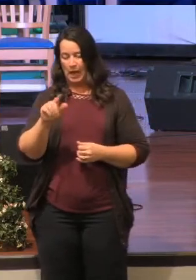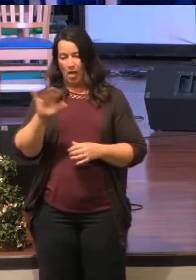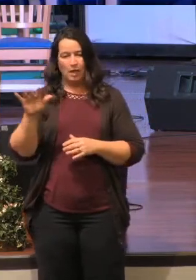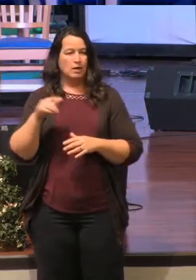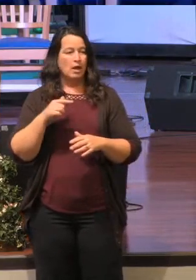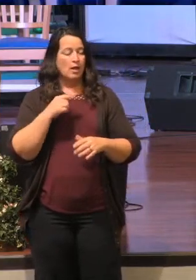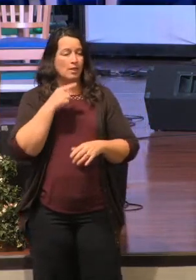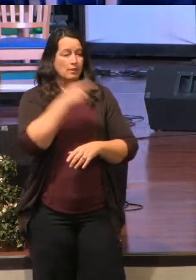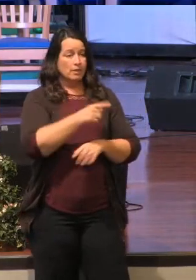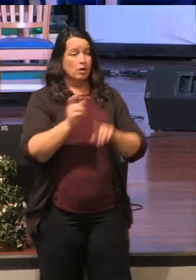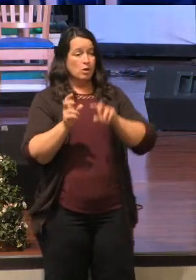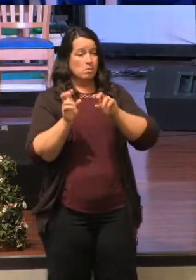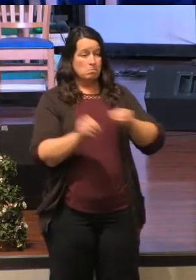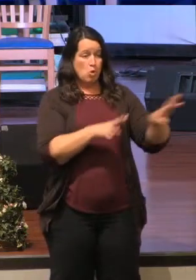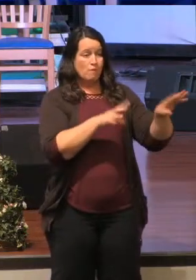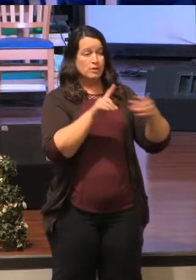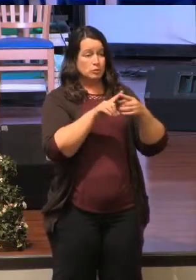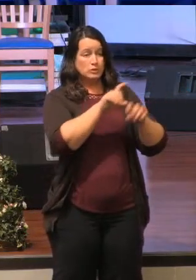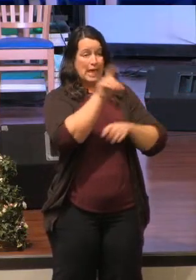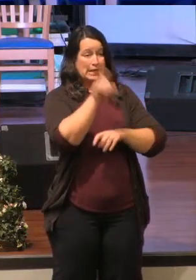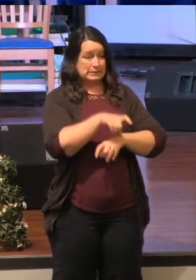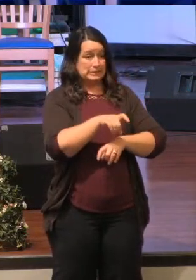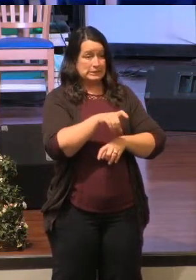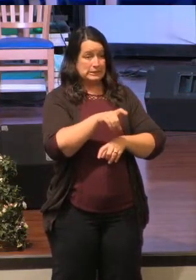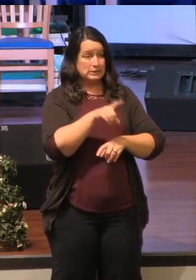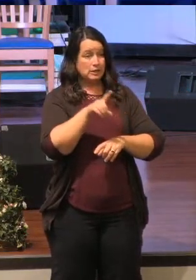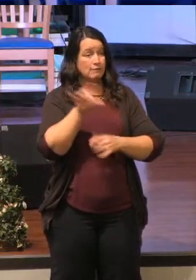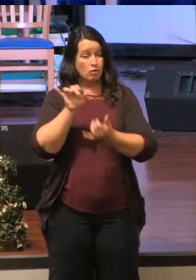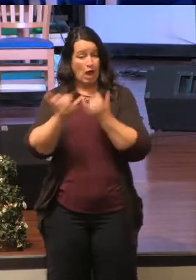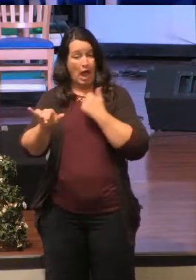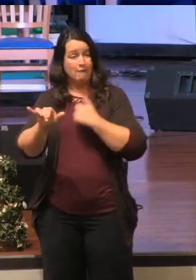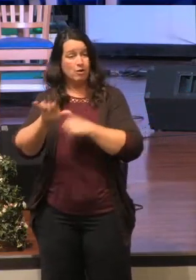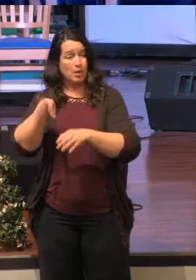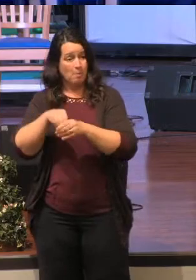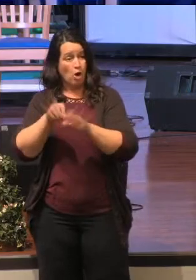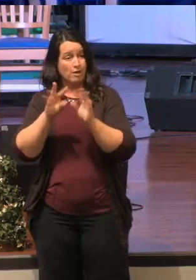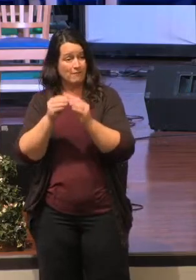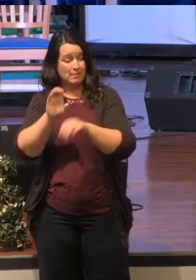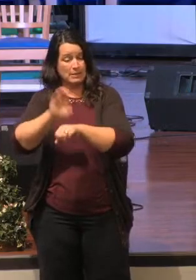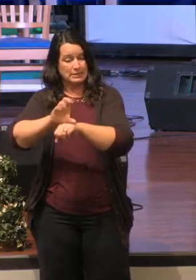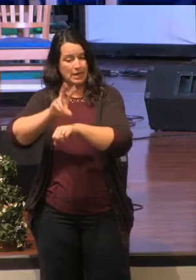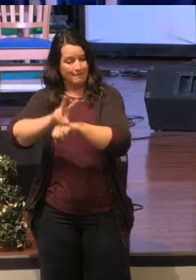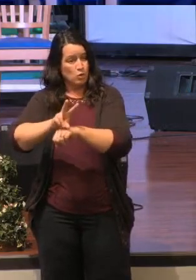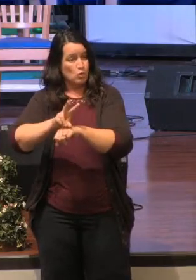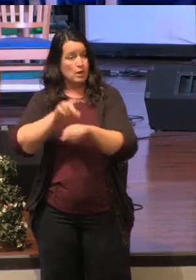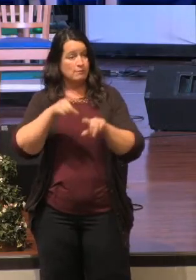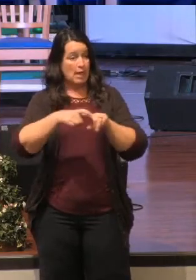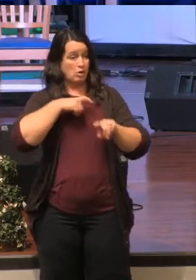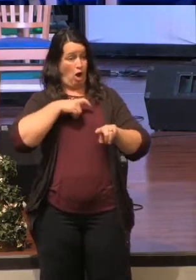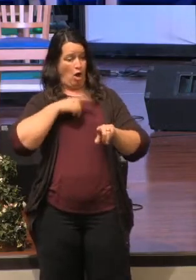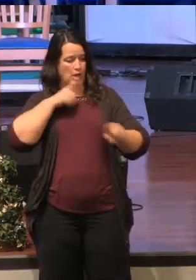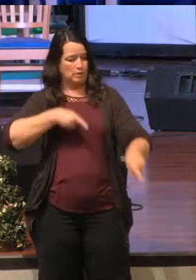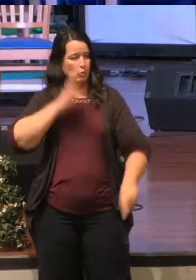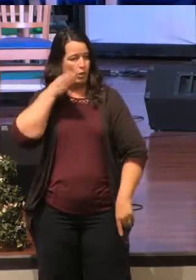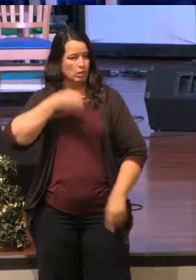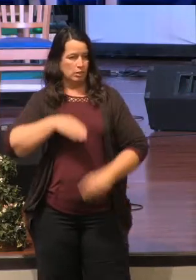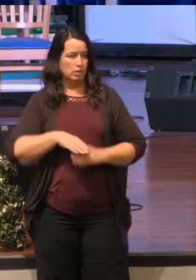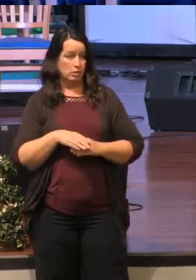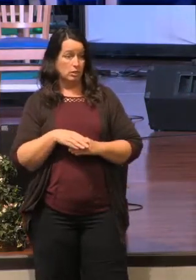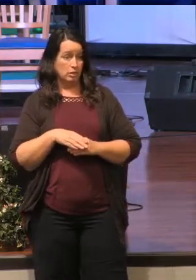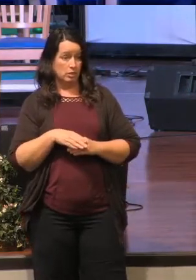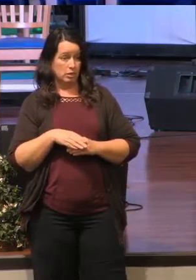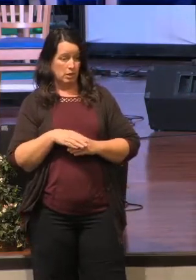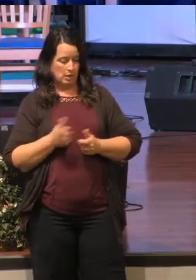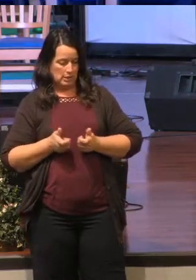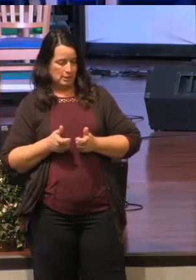Centerview forever family. If they call, I will answer. I got a little text message